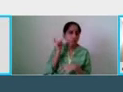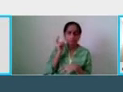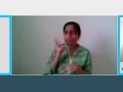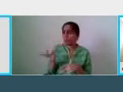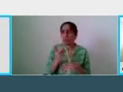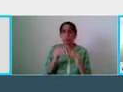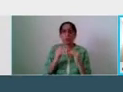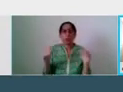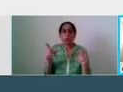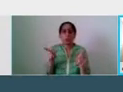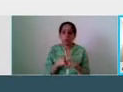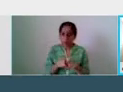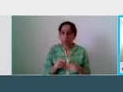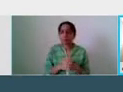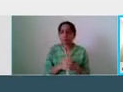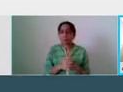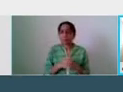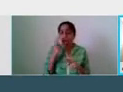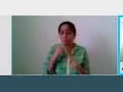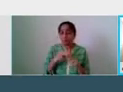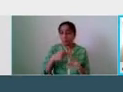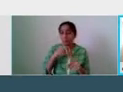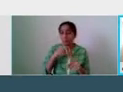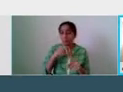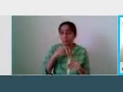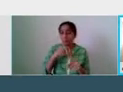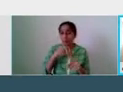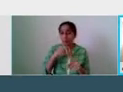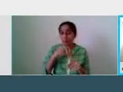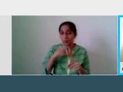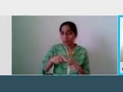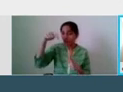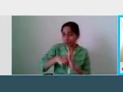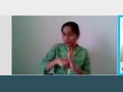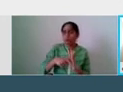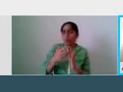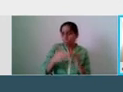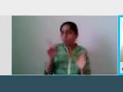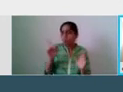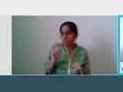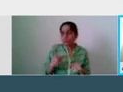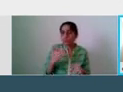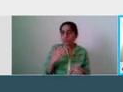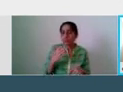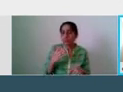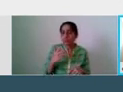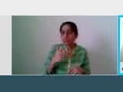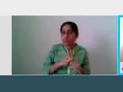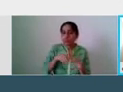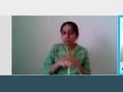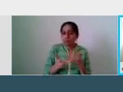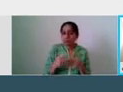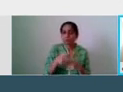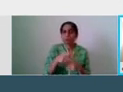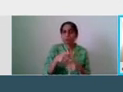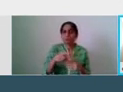work on this area uh on language acquisition you know uh uh spoken language uh children go through